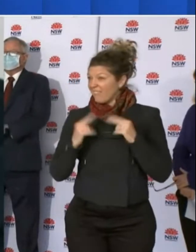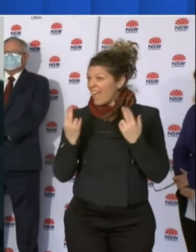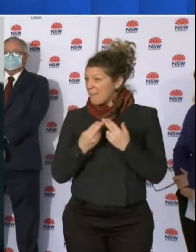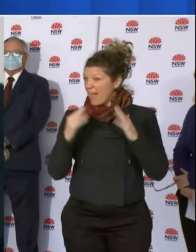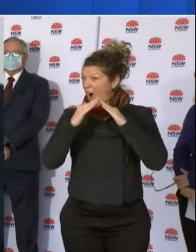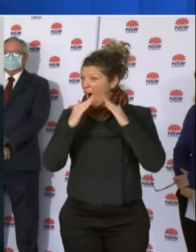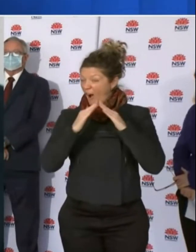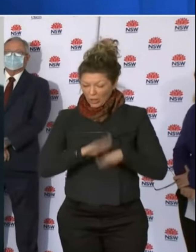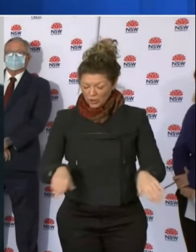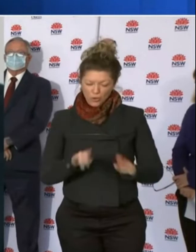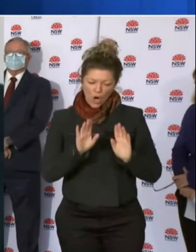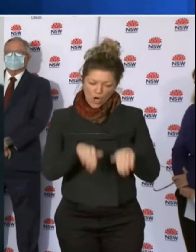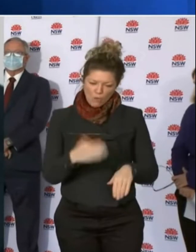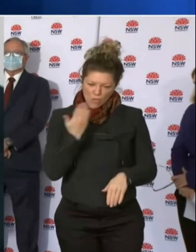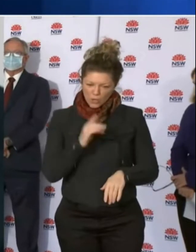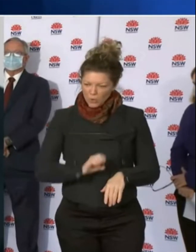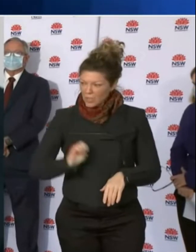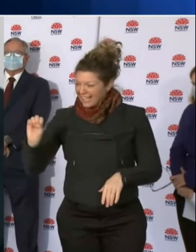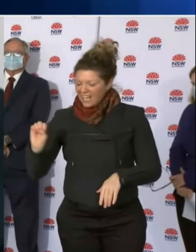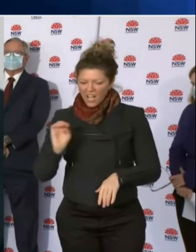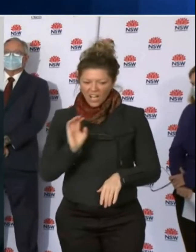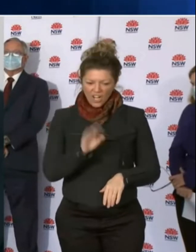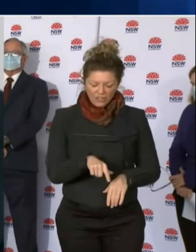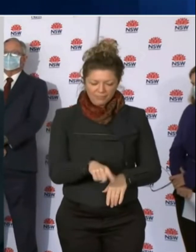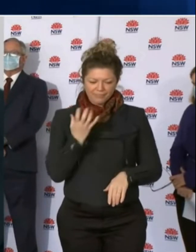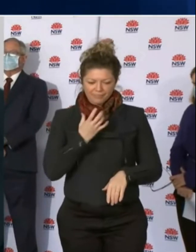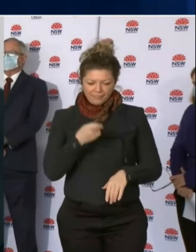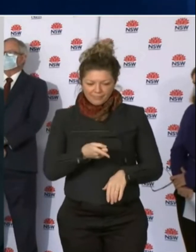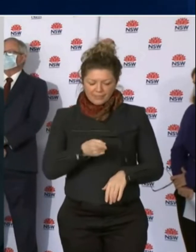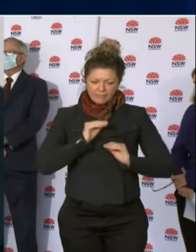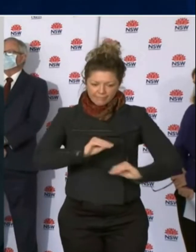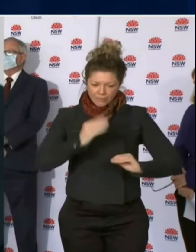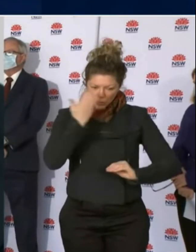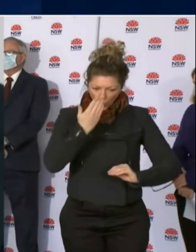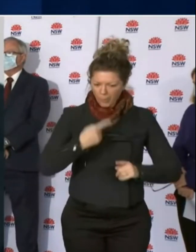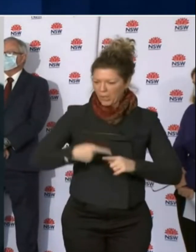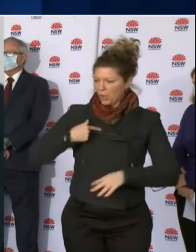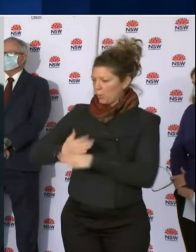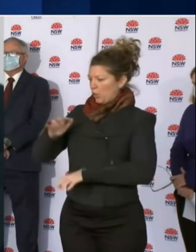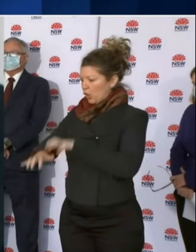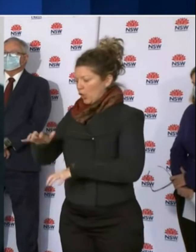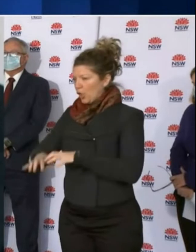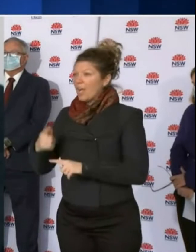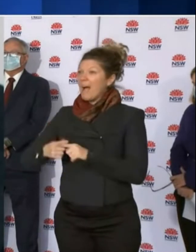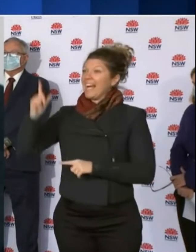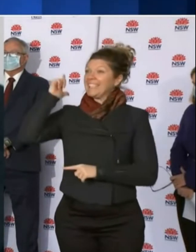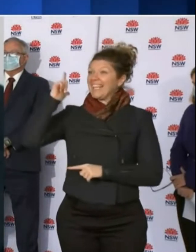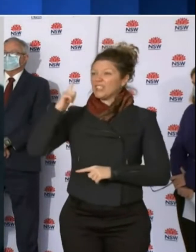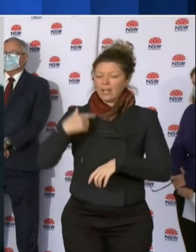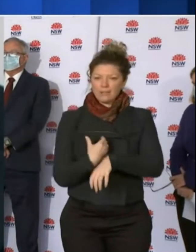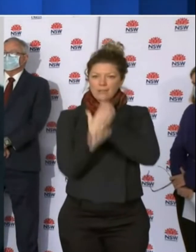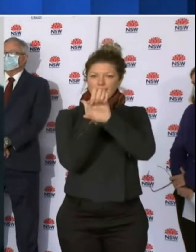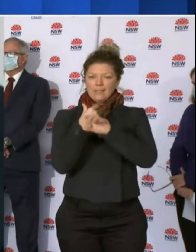homeschool, in addition to having to do their own work. And there are plenty of teachers who are having to teach from home but also teach